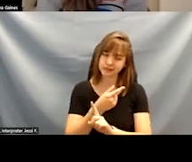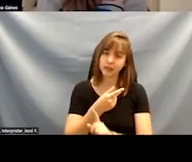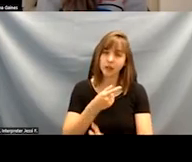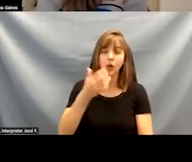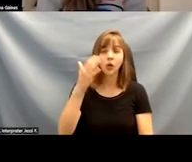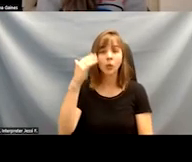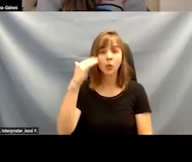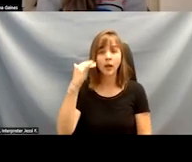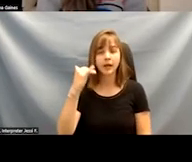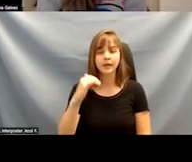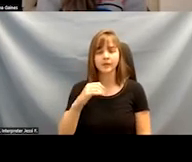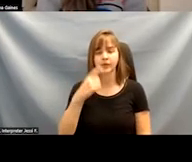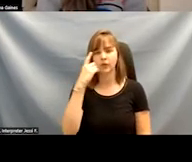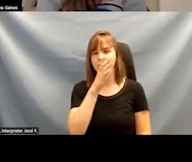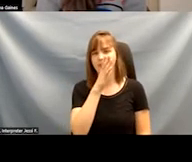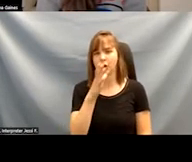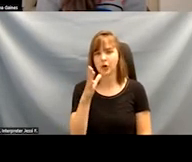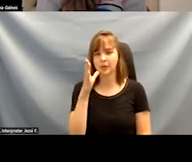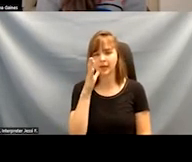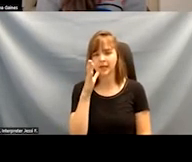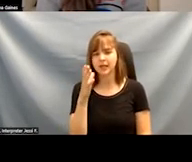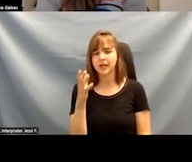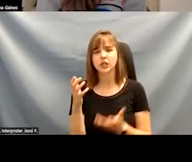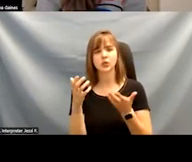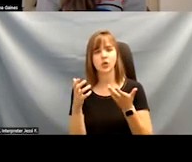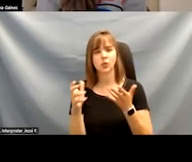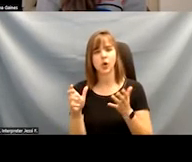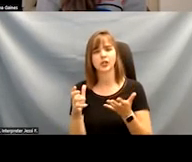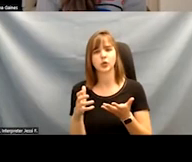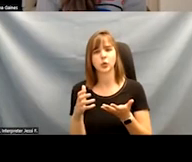the way that agriculture works is you don't really want to make too much money.